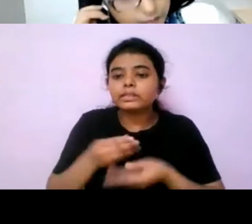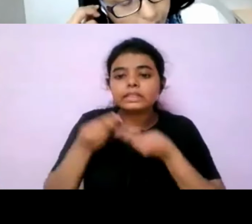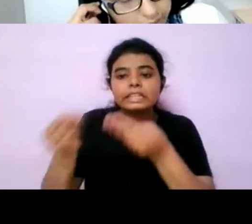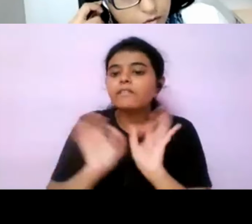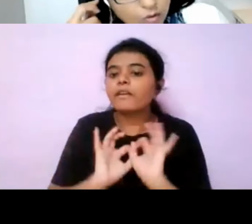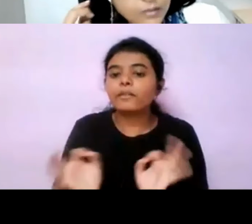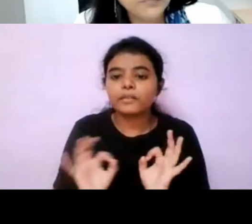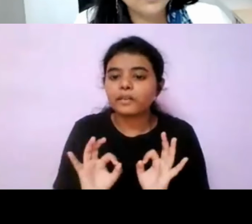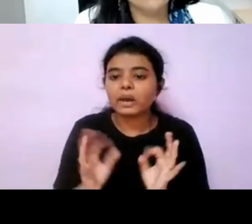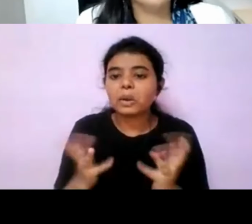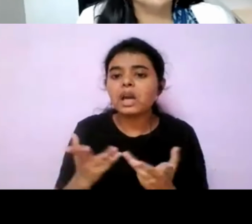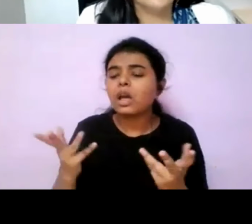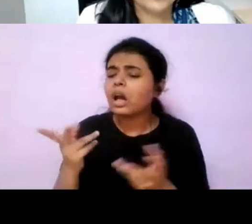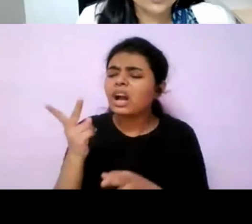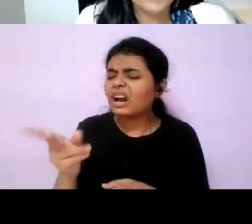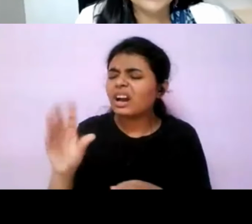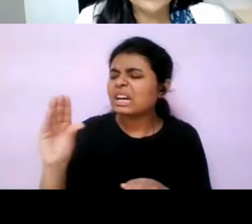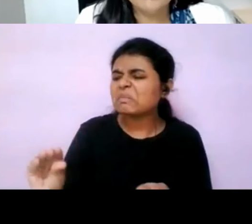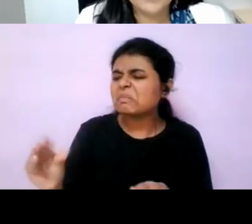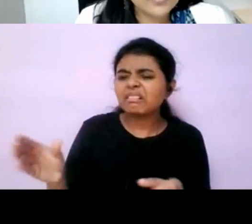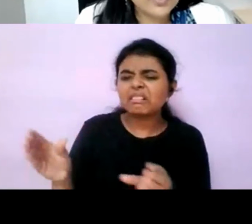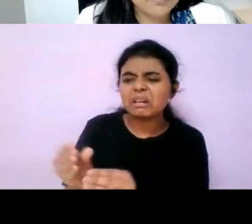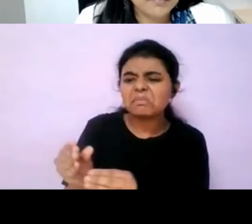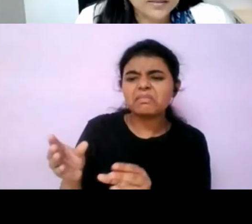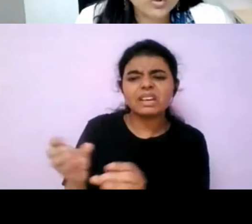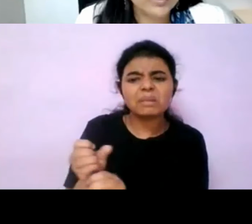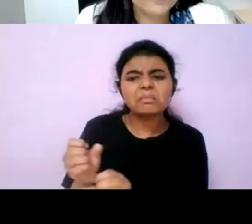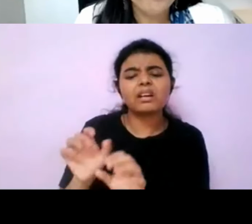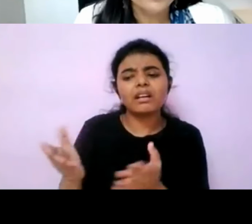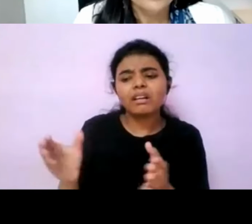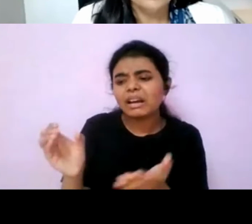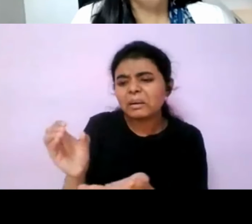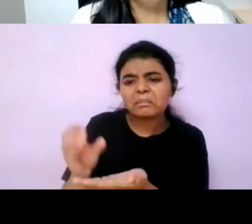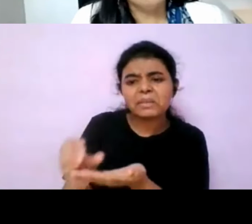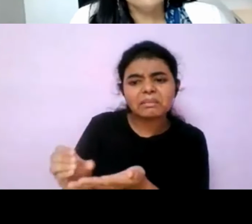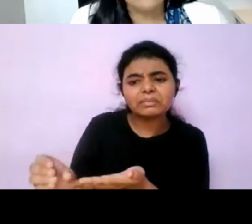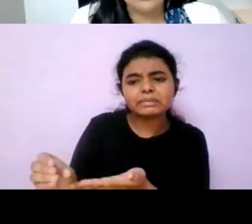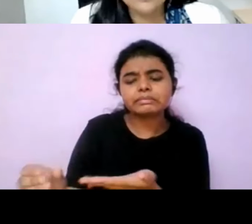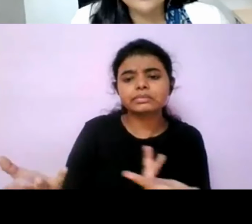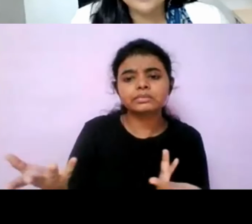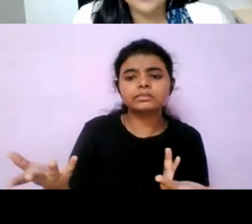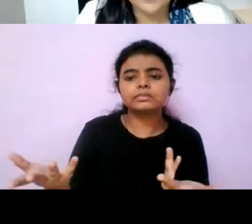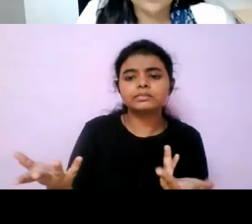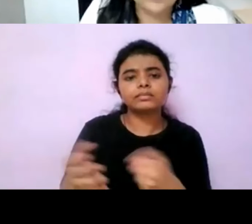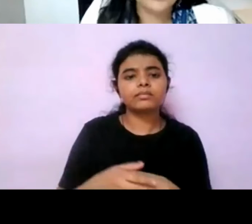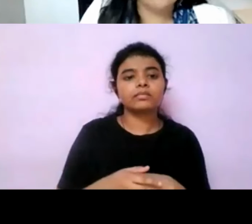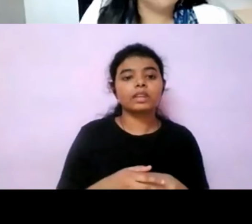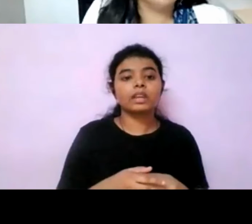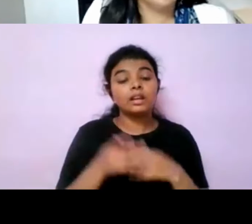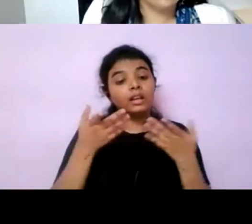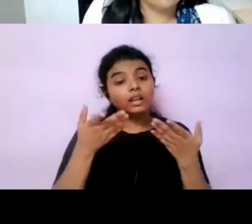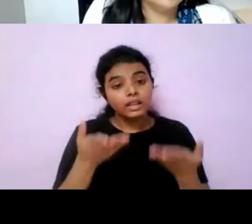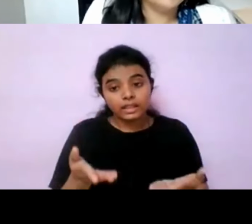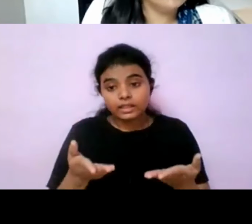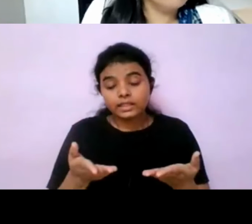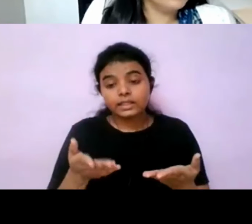I'll quickly talk about sexuality, marriage, and motherhood. Now, several scholars in India write about the sexuality